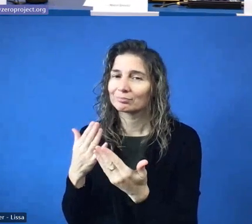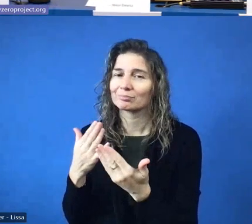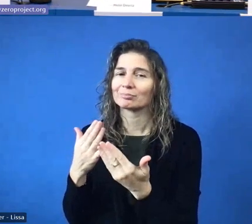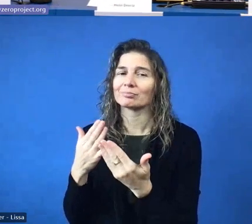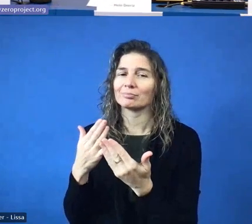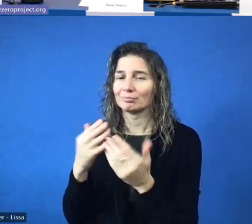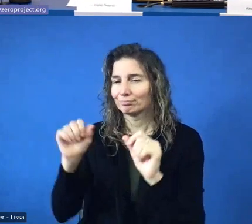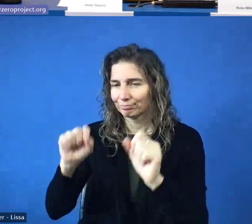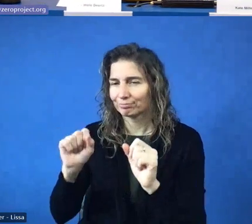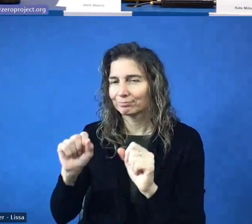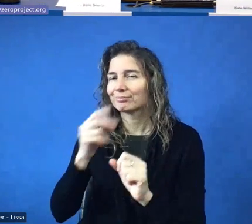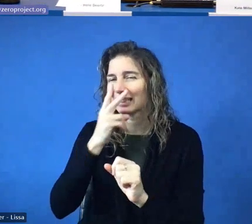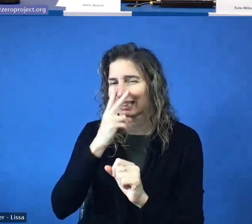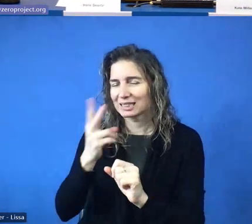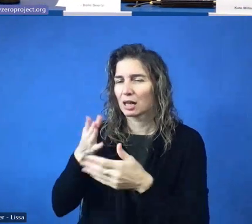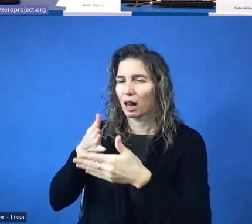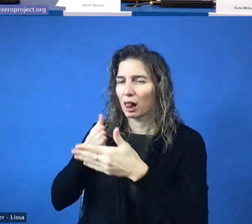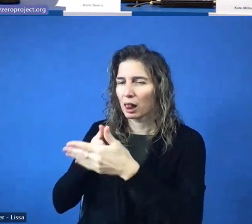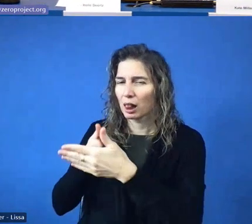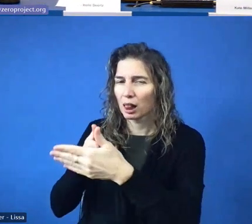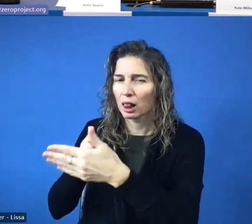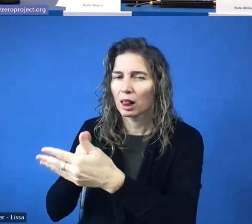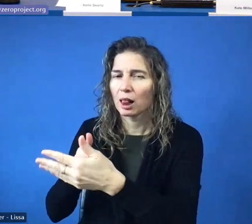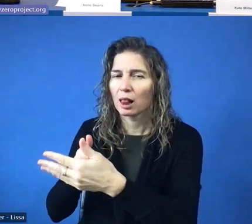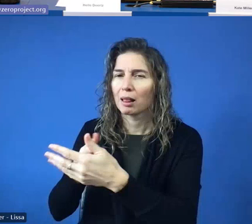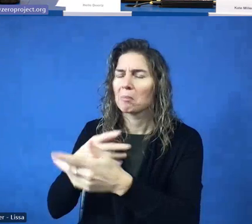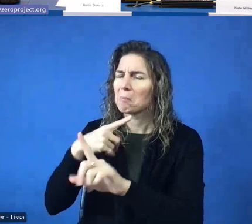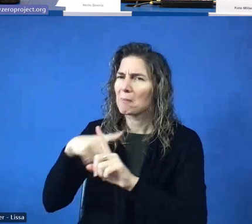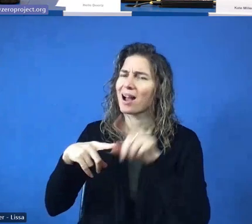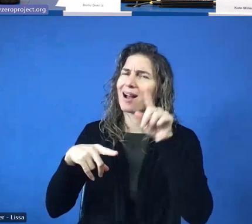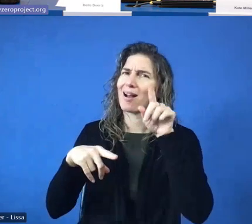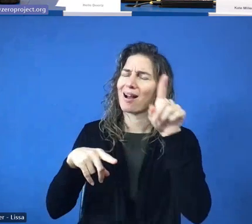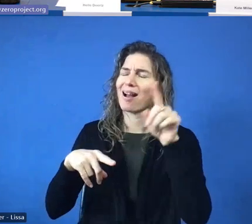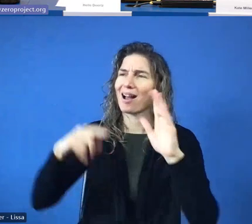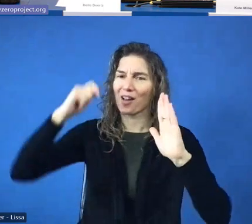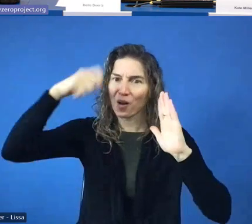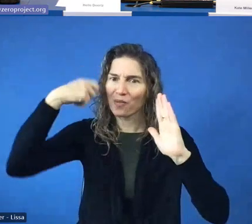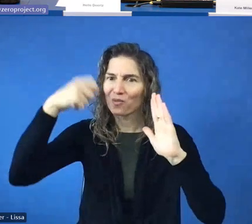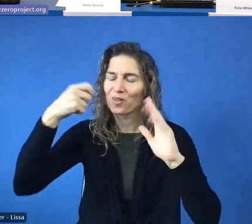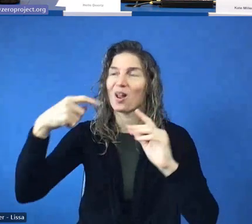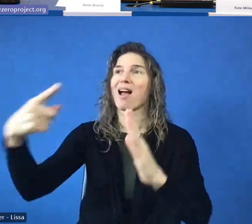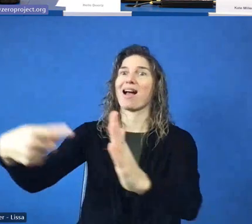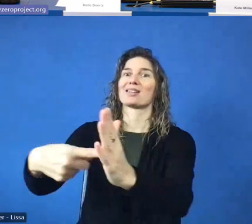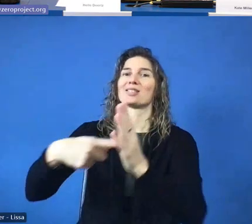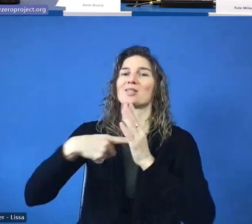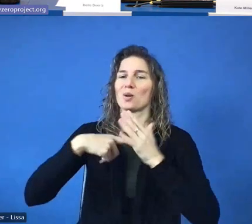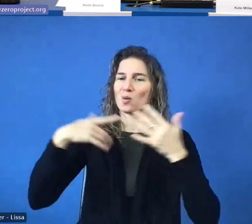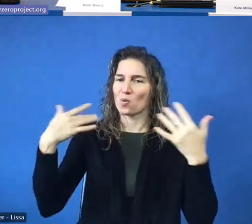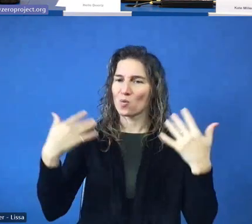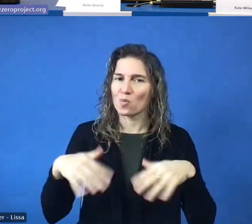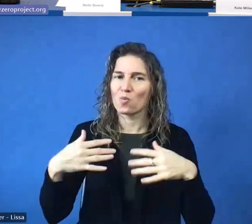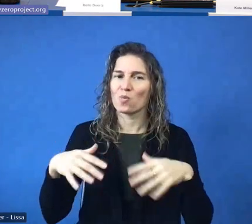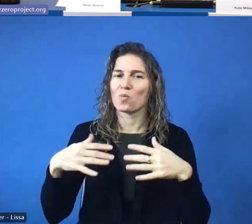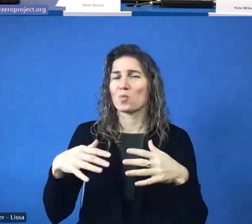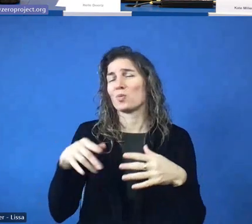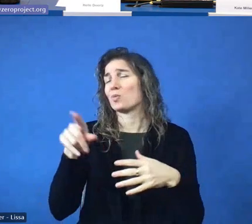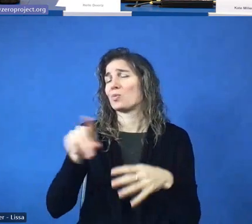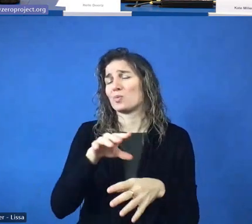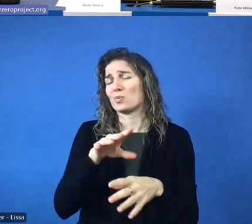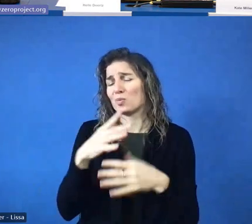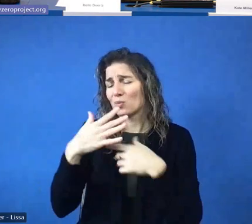really lively video, which shows us that inclusive education is so important, and that also